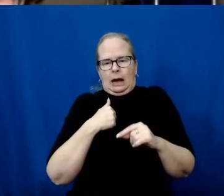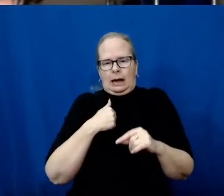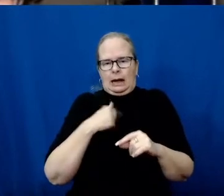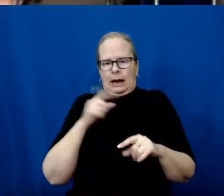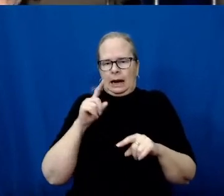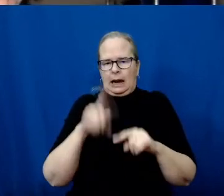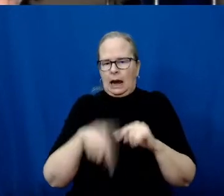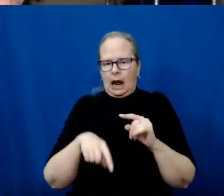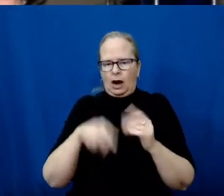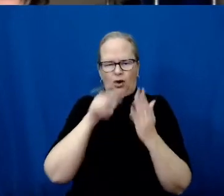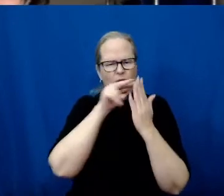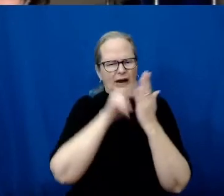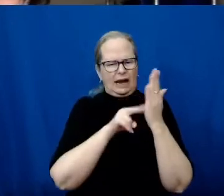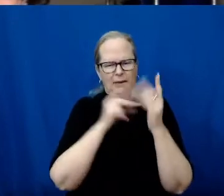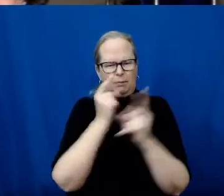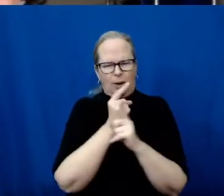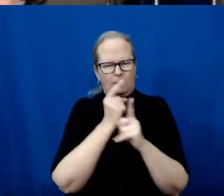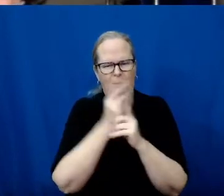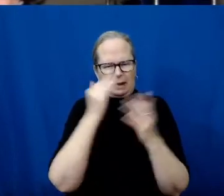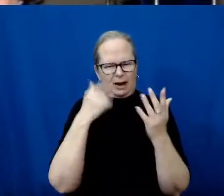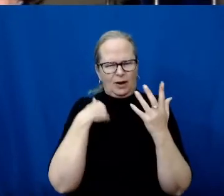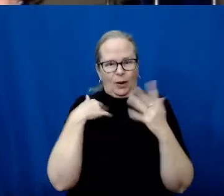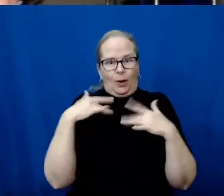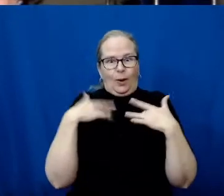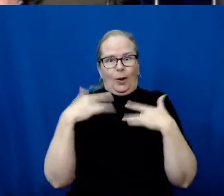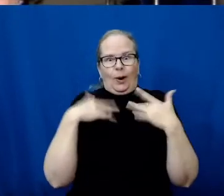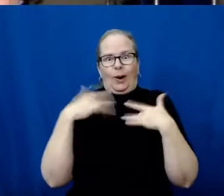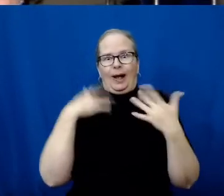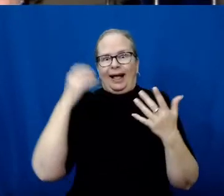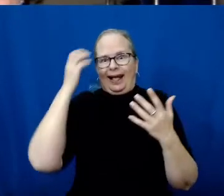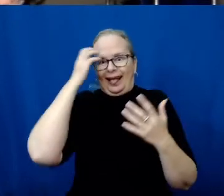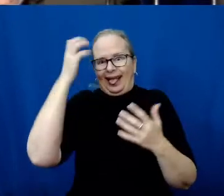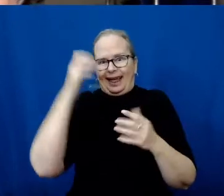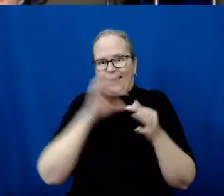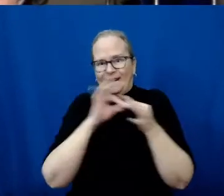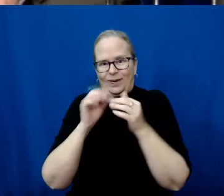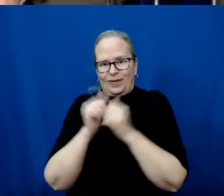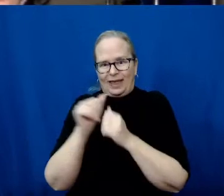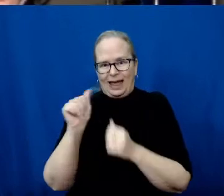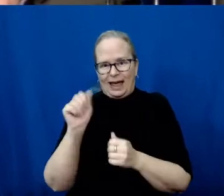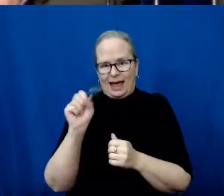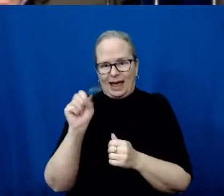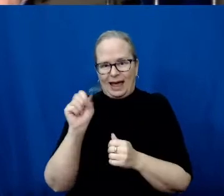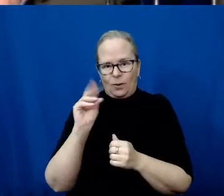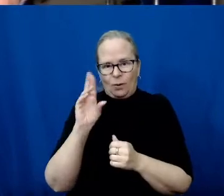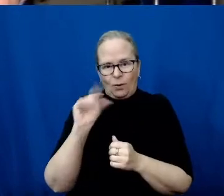the screen, distinguished lecturer. It's been a long week. We're all in that place.